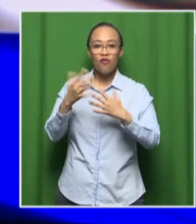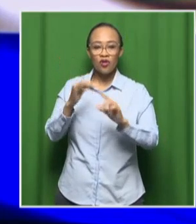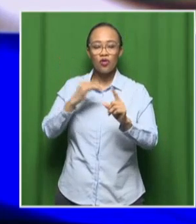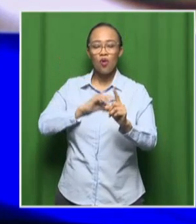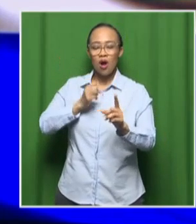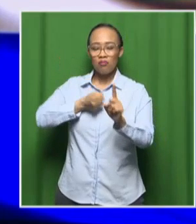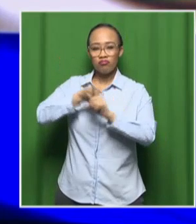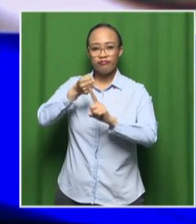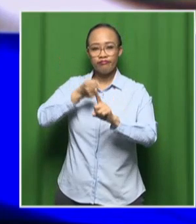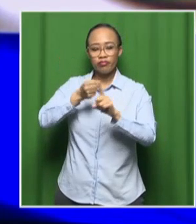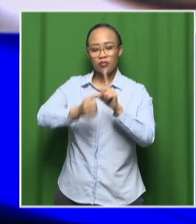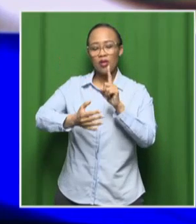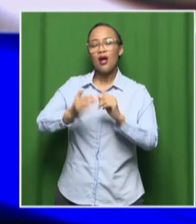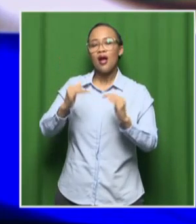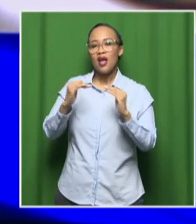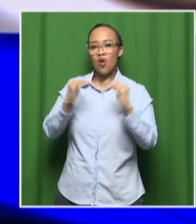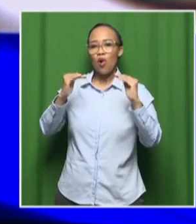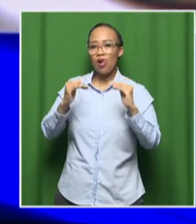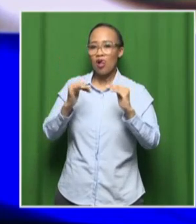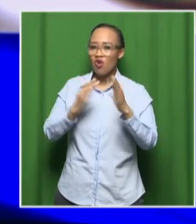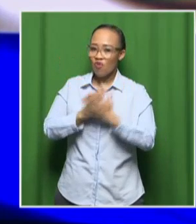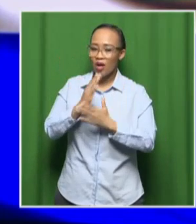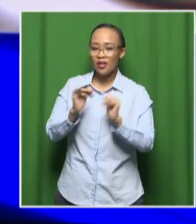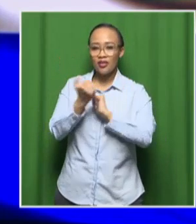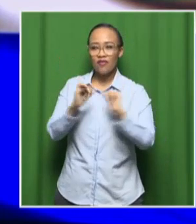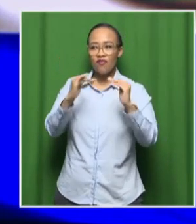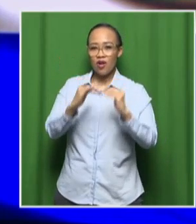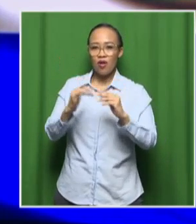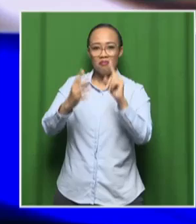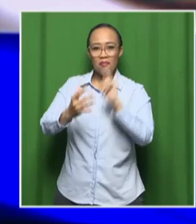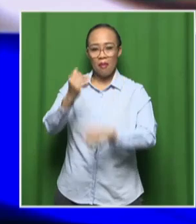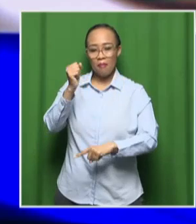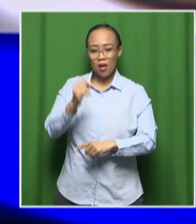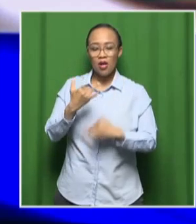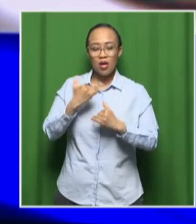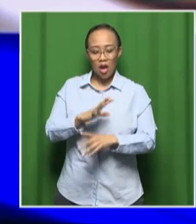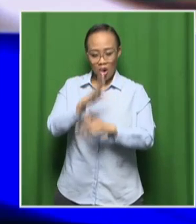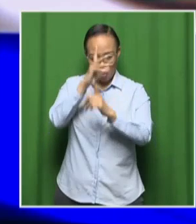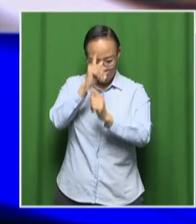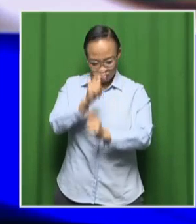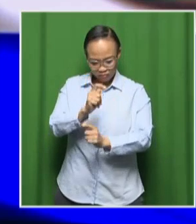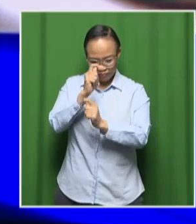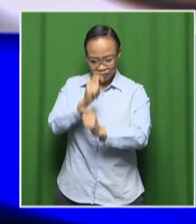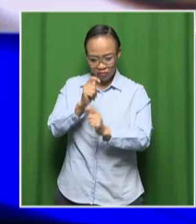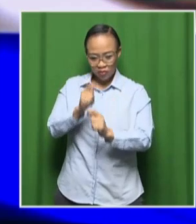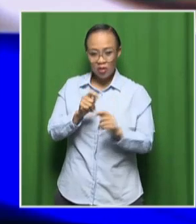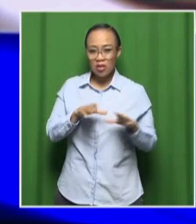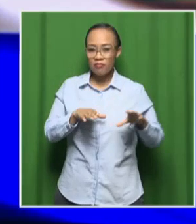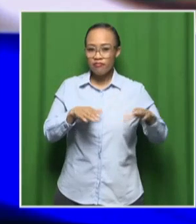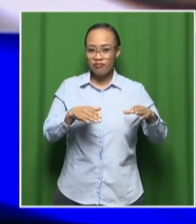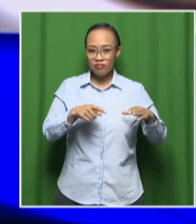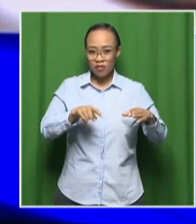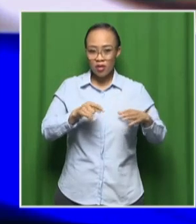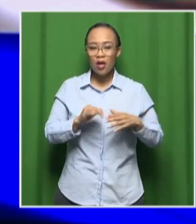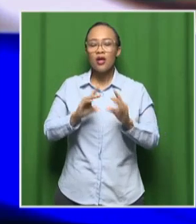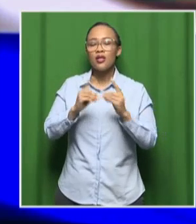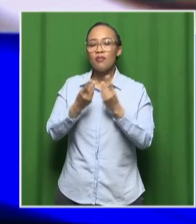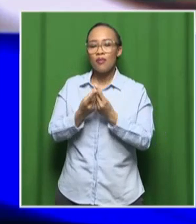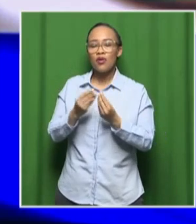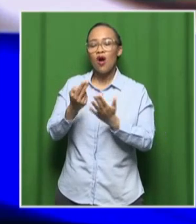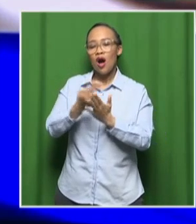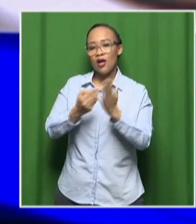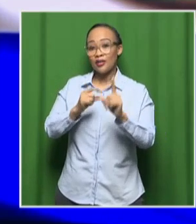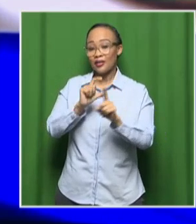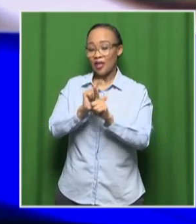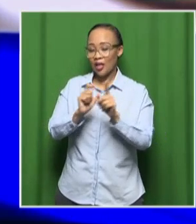equal rights and freedom. So to pay tribute to those giants, this morning the Department of Arts and Culture and its partners,